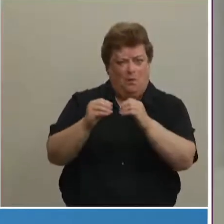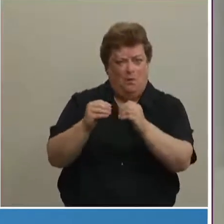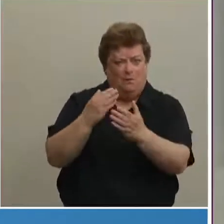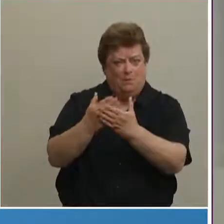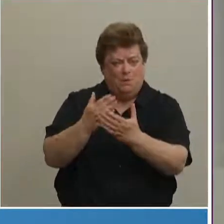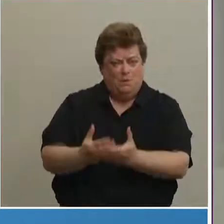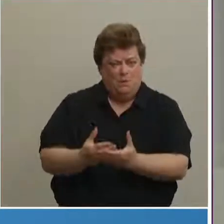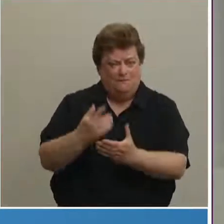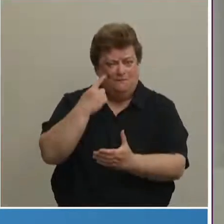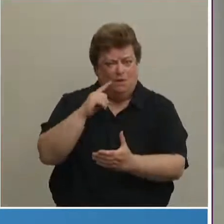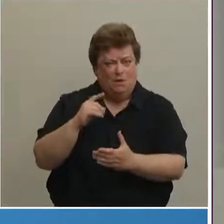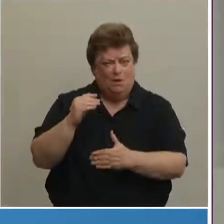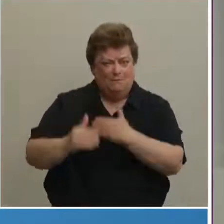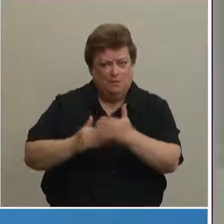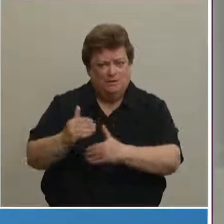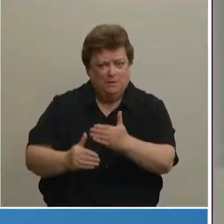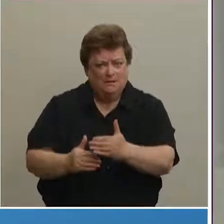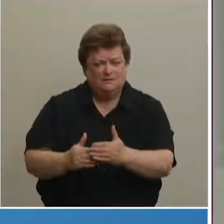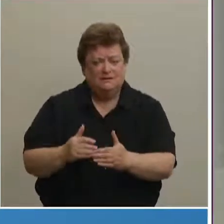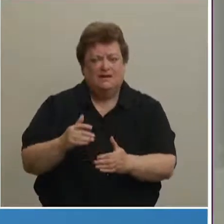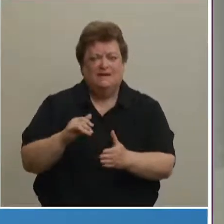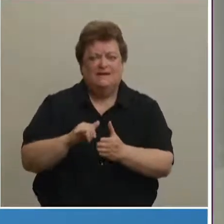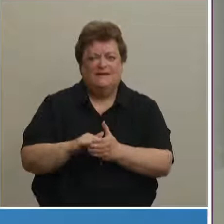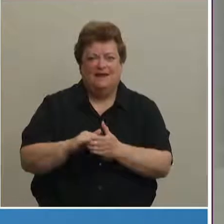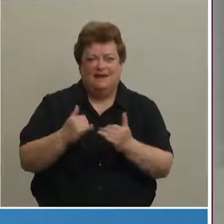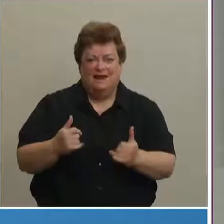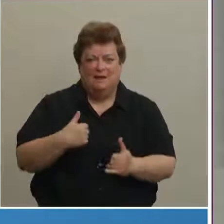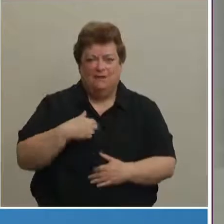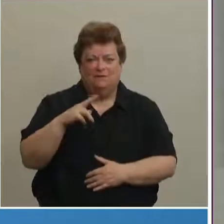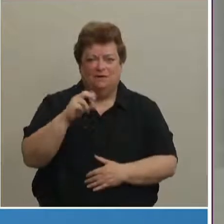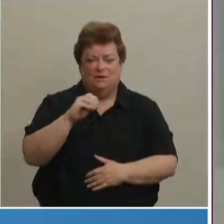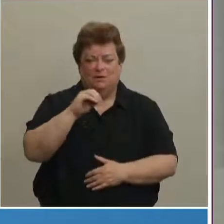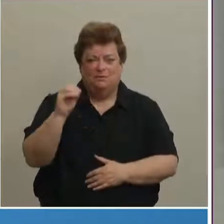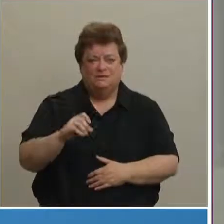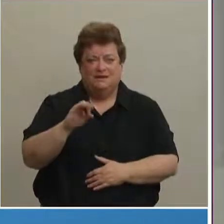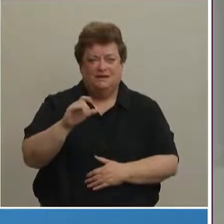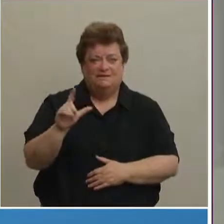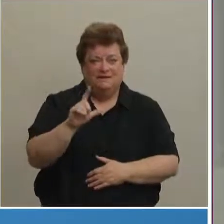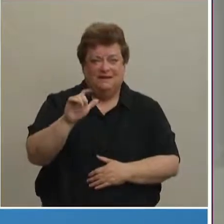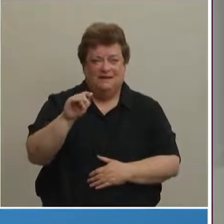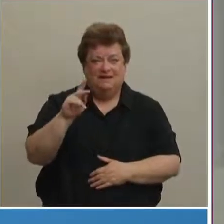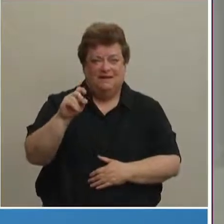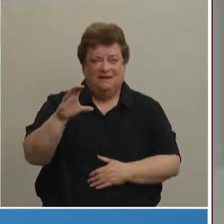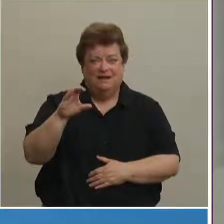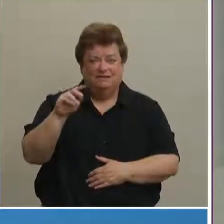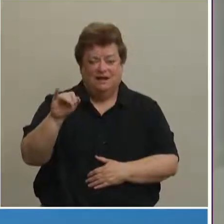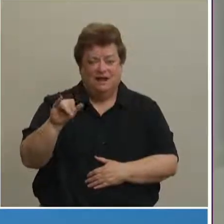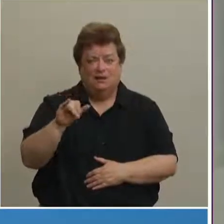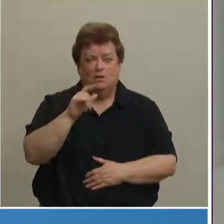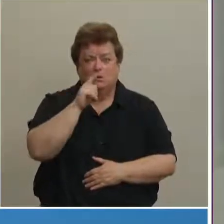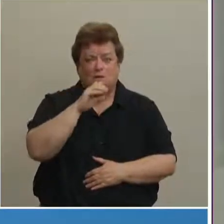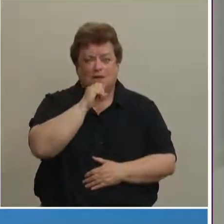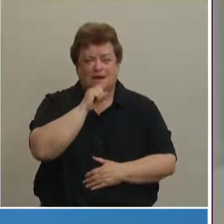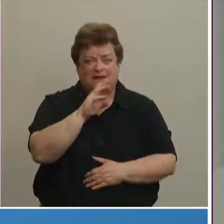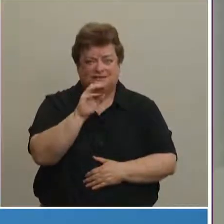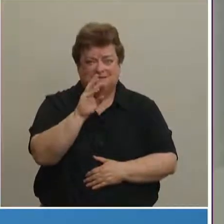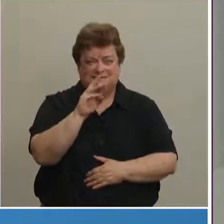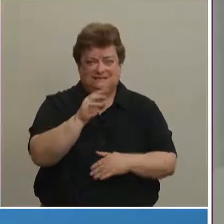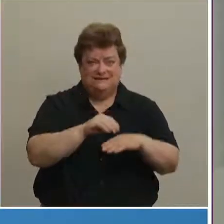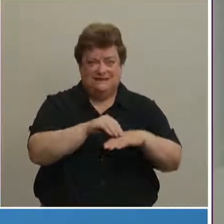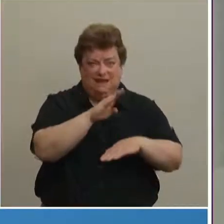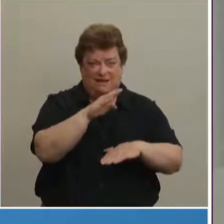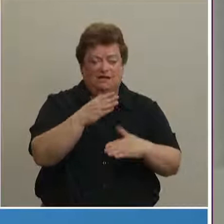end of the pandemic lies in the fact that nearly 30% of Lincoln Lancaster County residents aged 16 and older have been